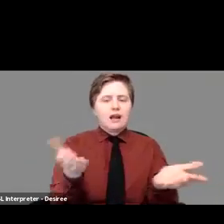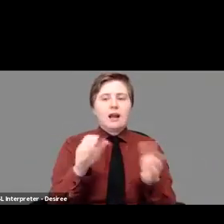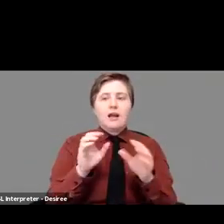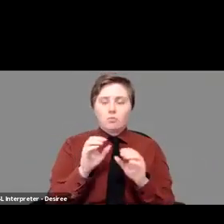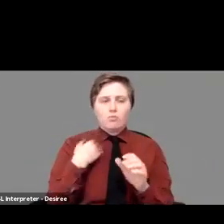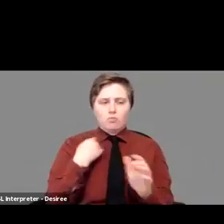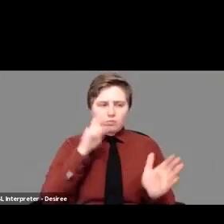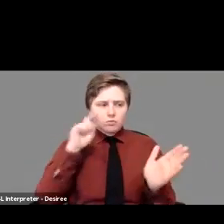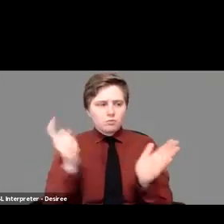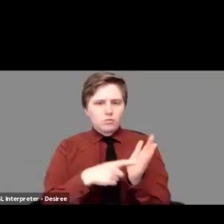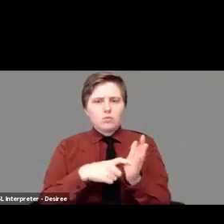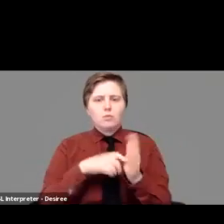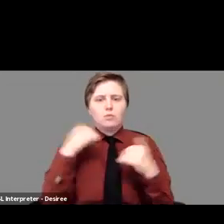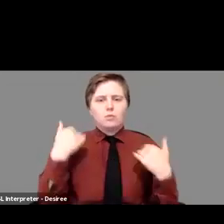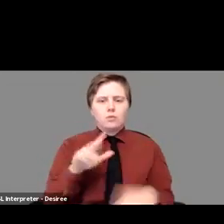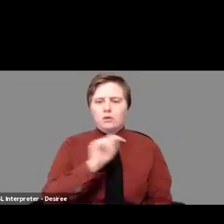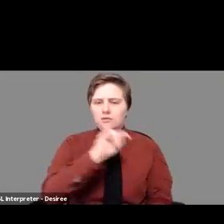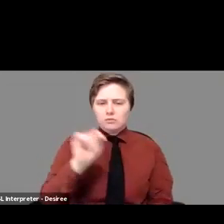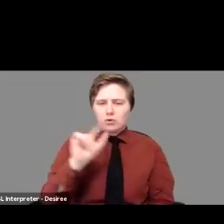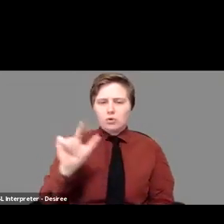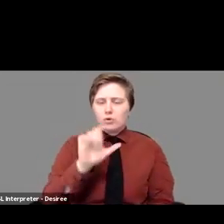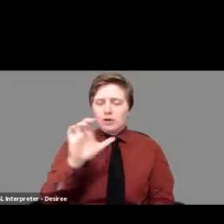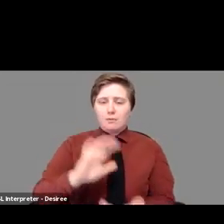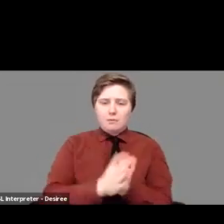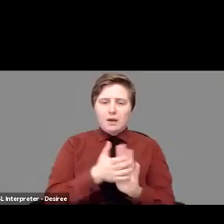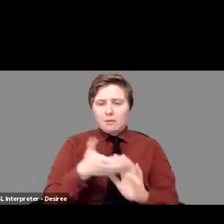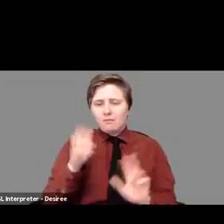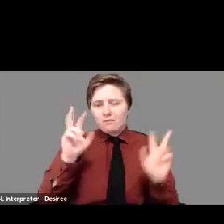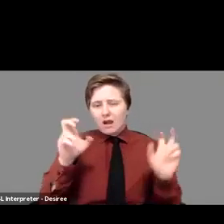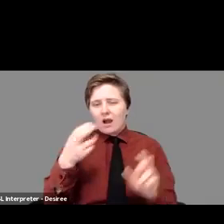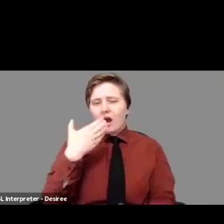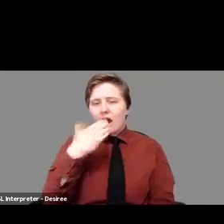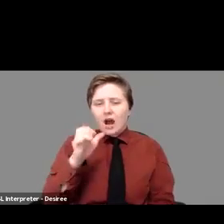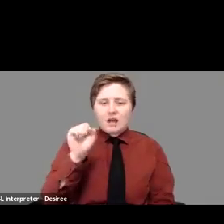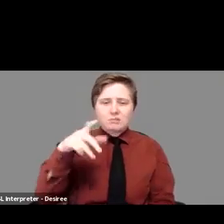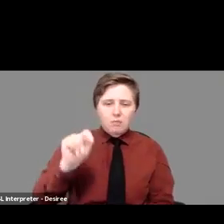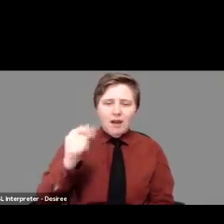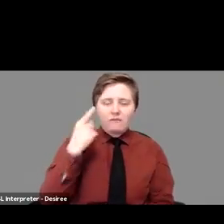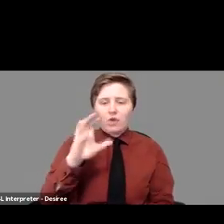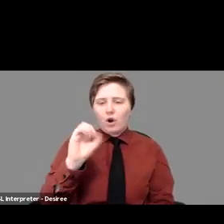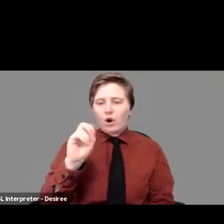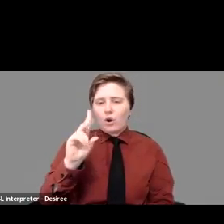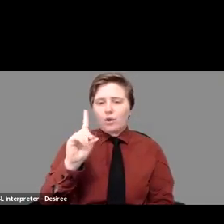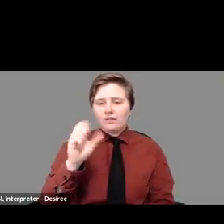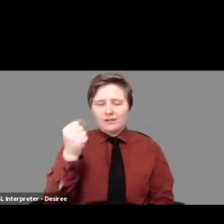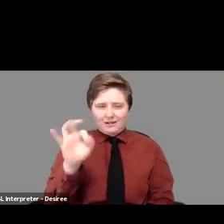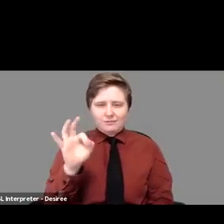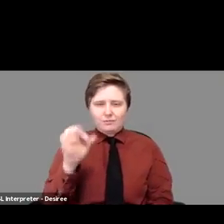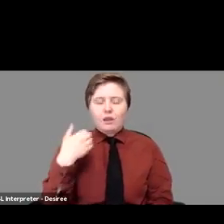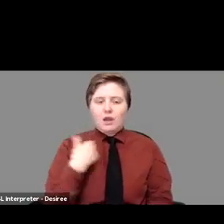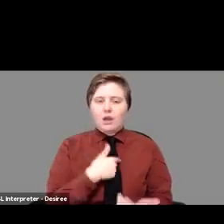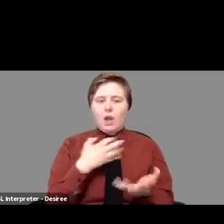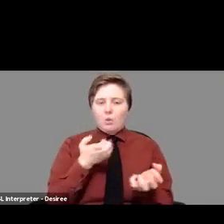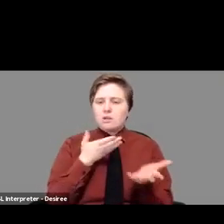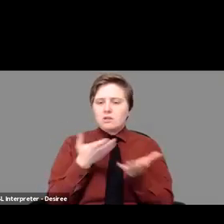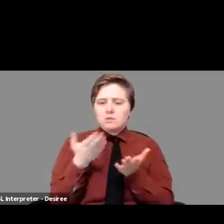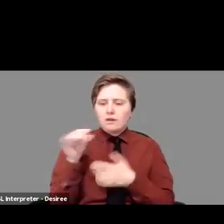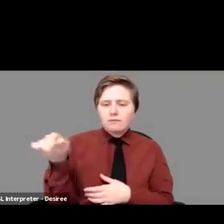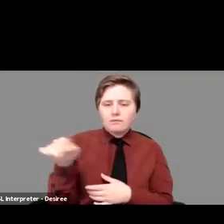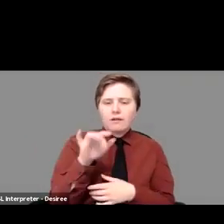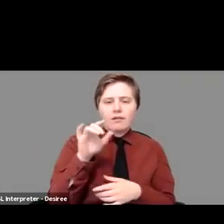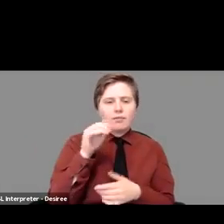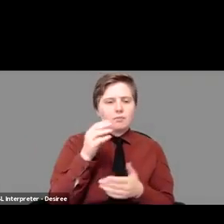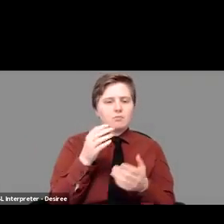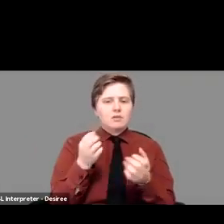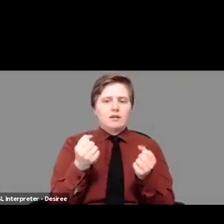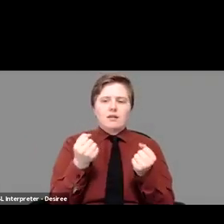recognizing that Toledo-Lucas County has become a hotspot, regrettably, for COVID-19. And we want to be there to serve to the